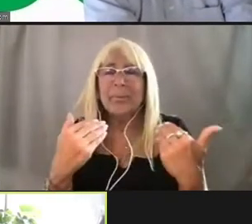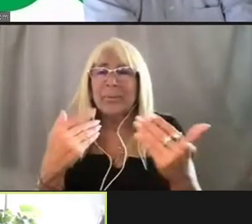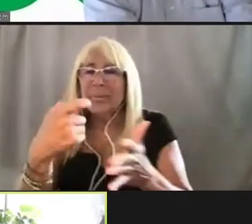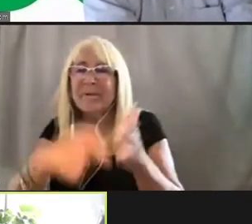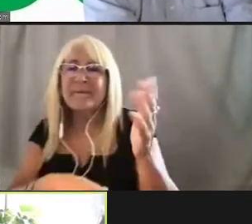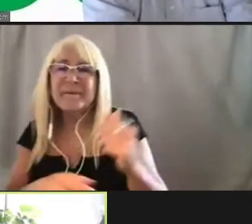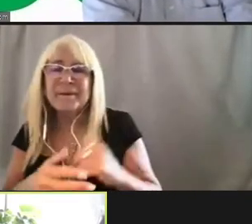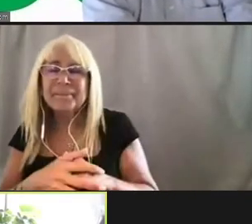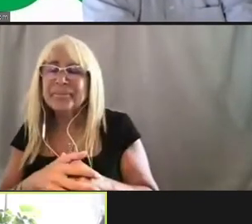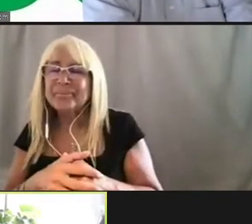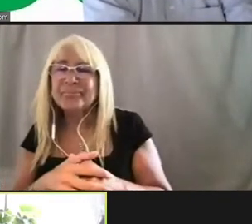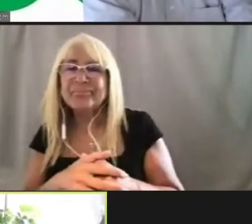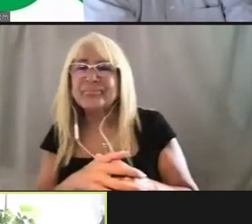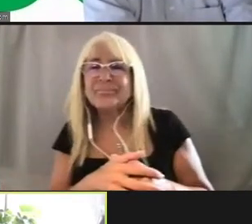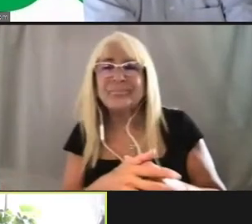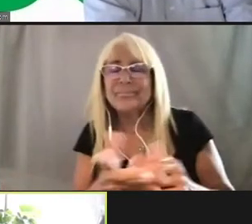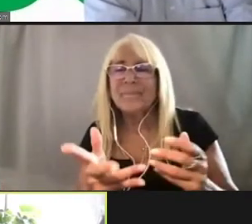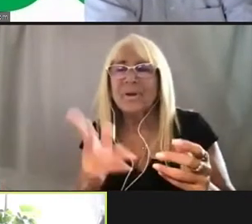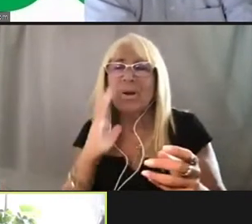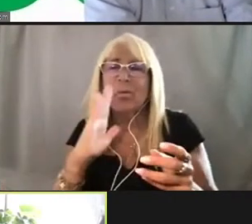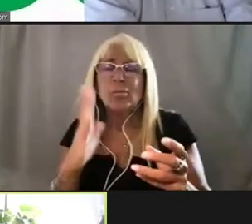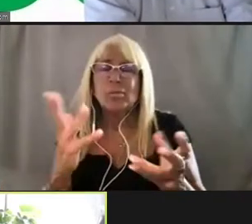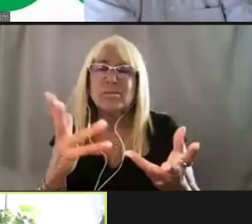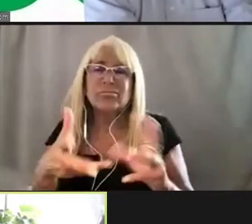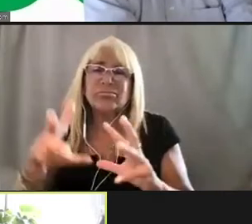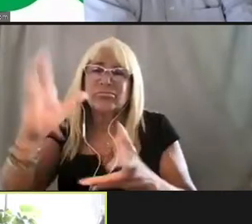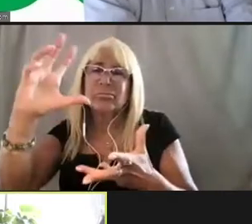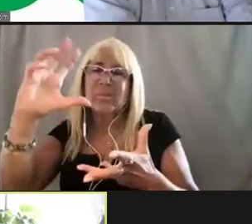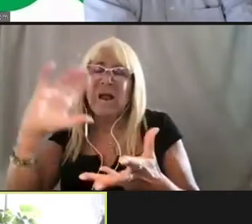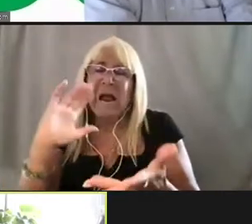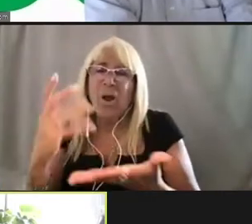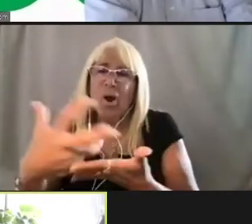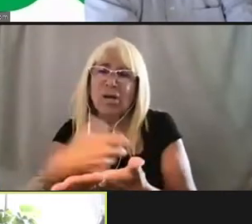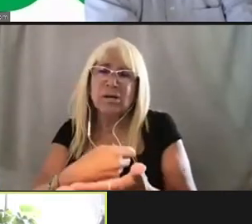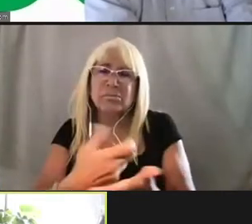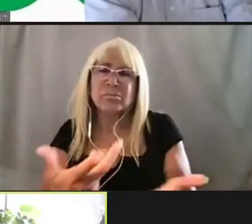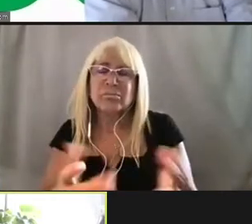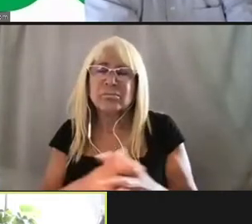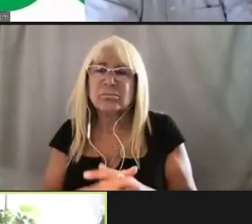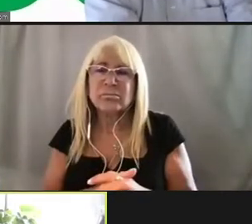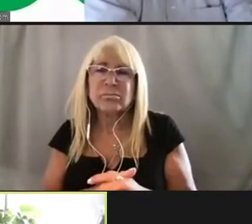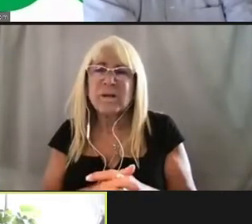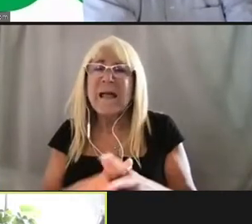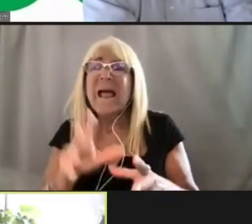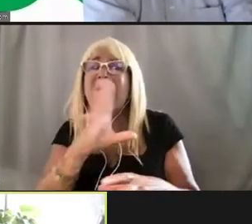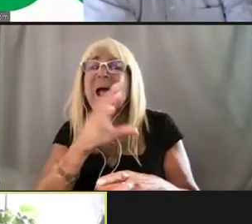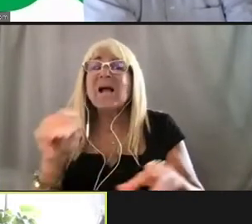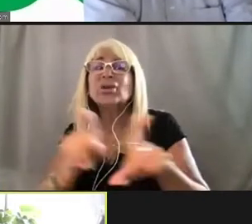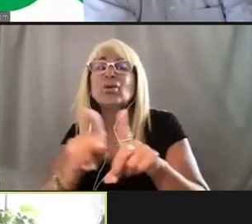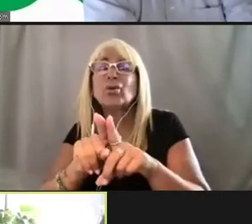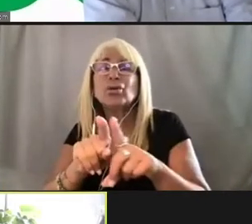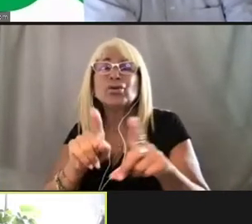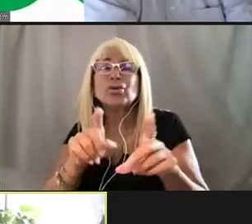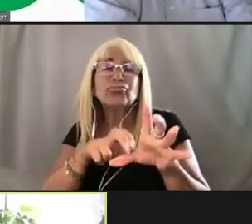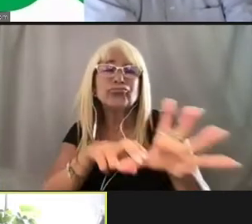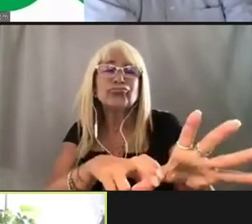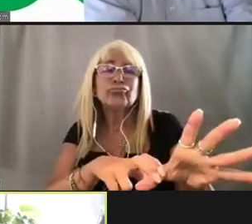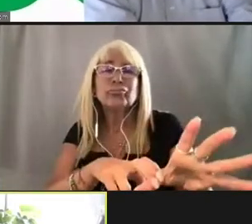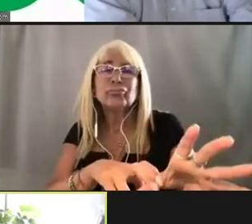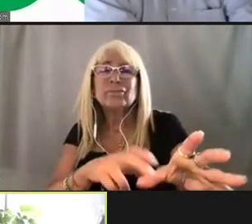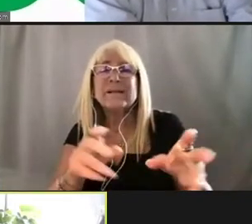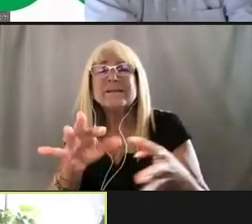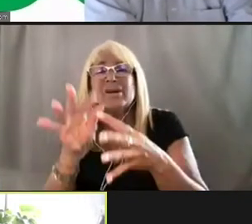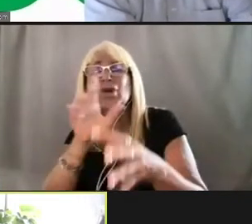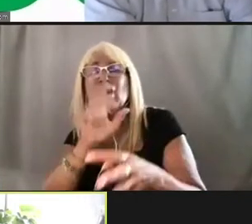devastating to our income and the right public especially the elderly people and the people